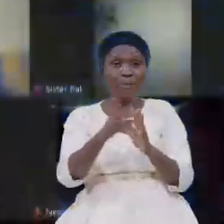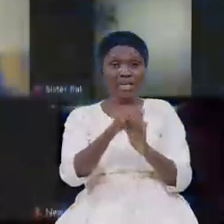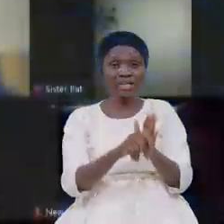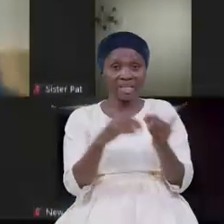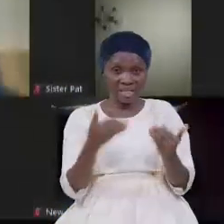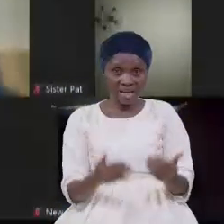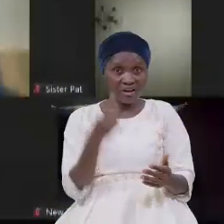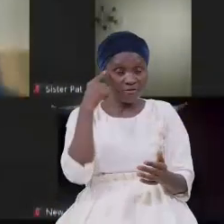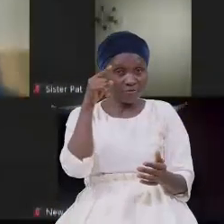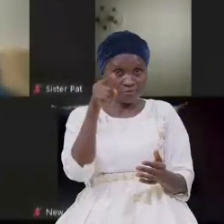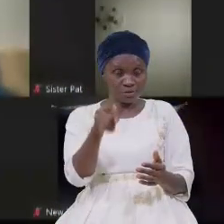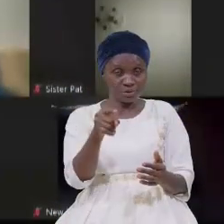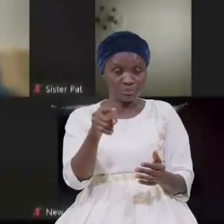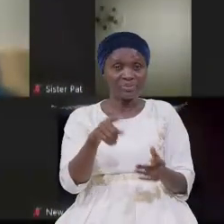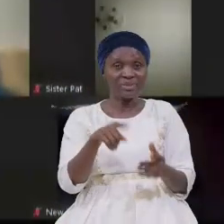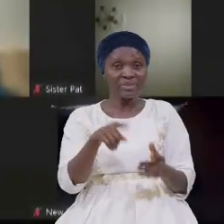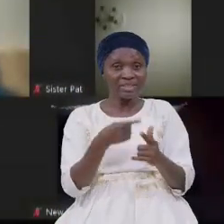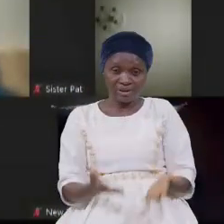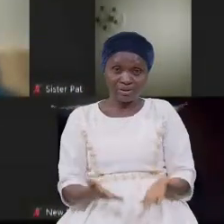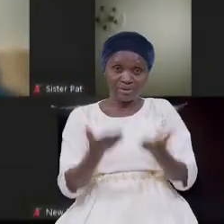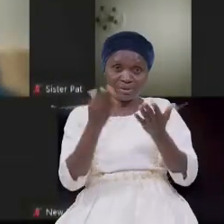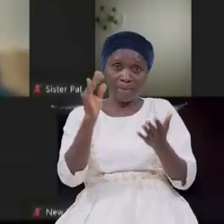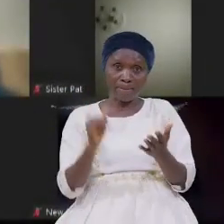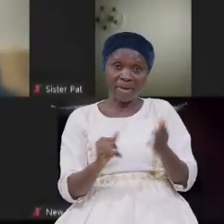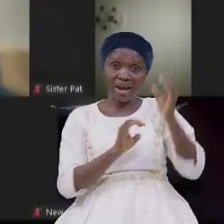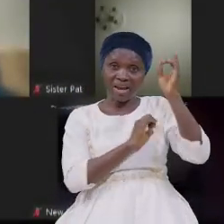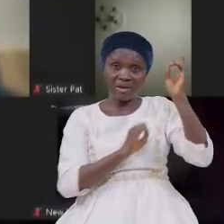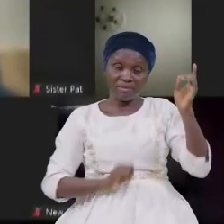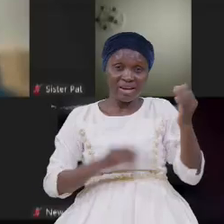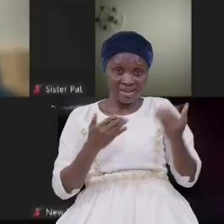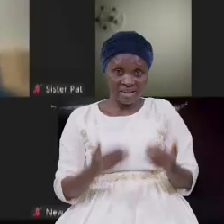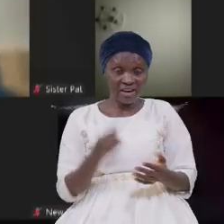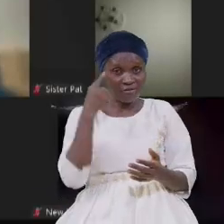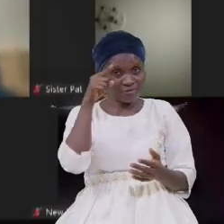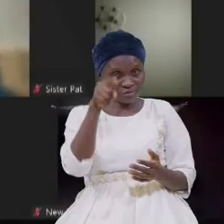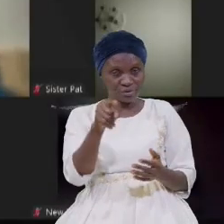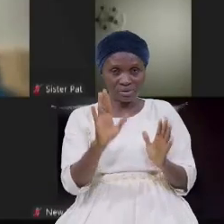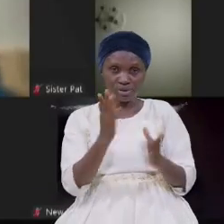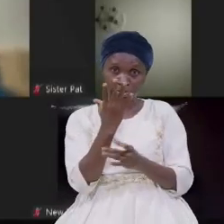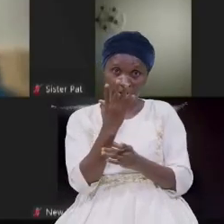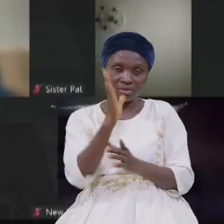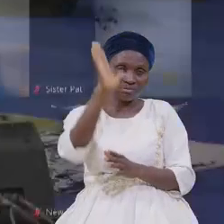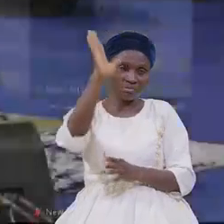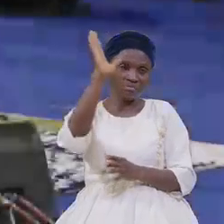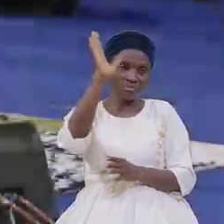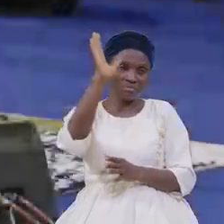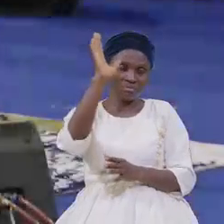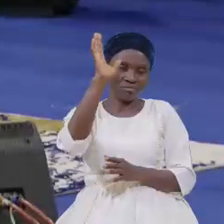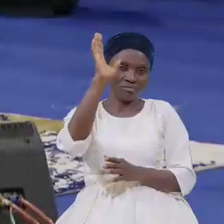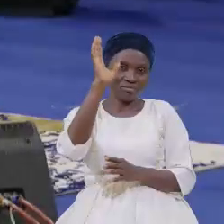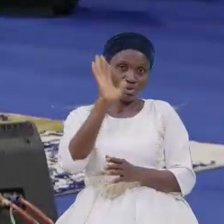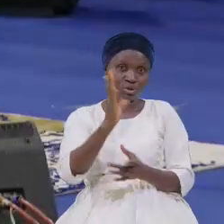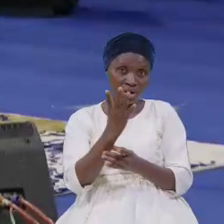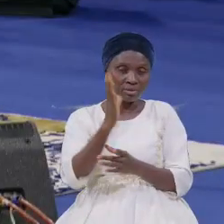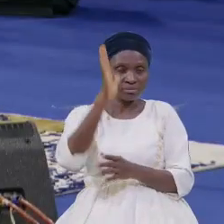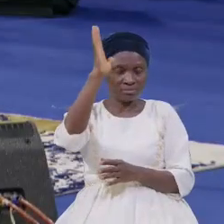And then exaltation by Emmanuel has now come for you. Raise up that hand. If you are raising up your hand, please stand